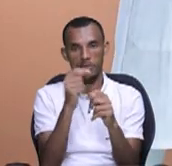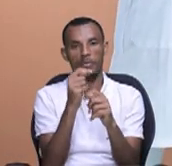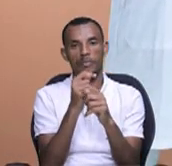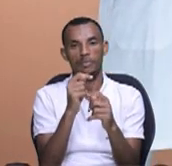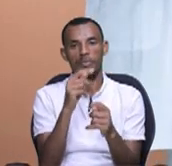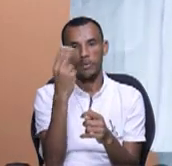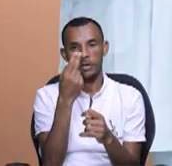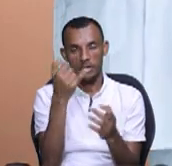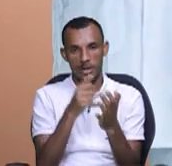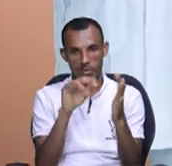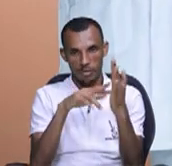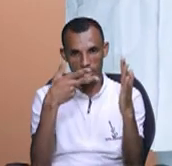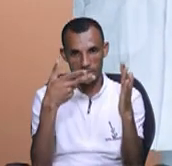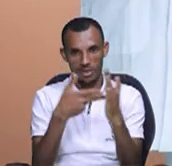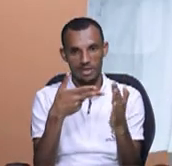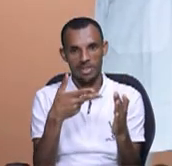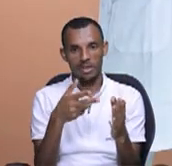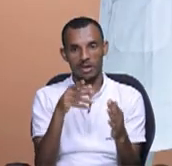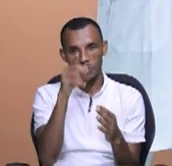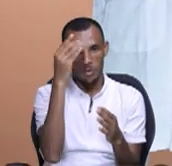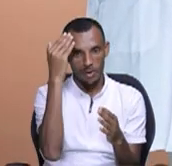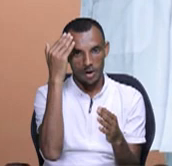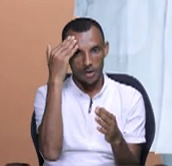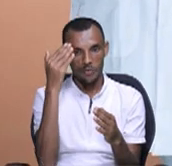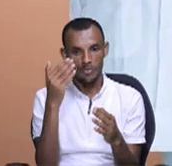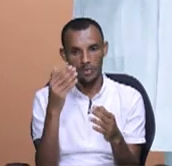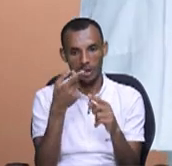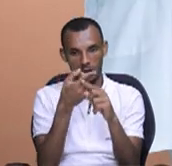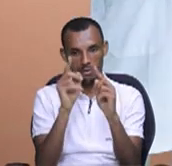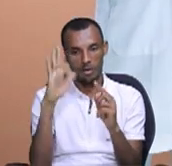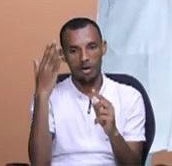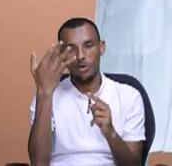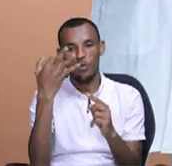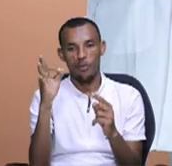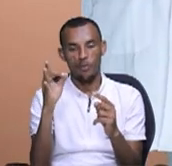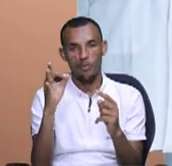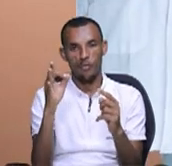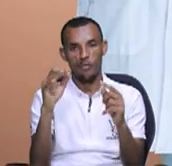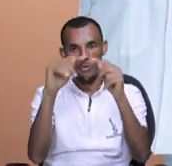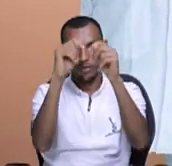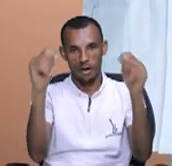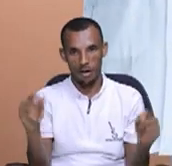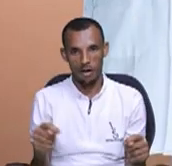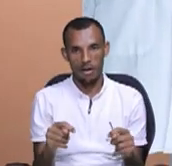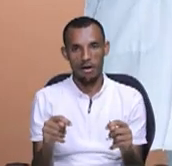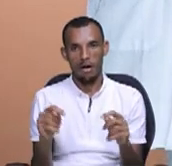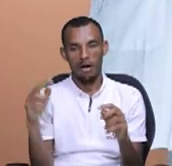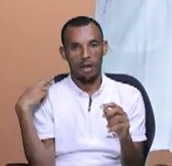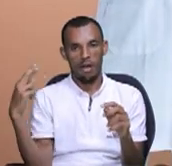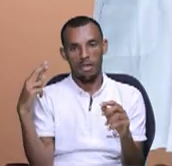function. That means you know different kinds of triangles: right angle